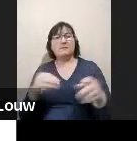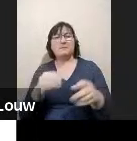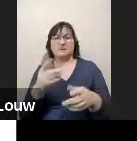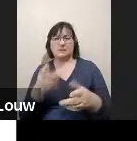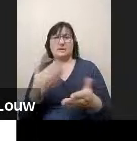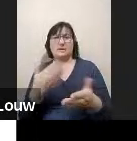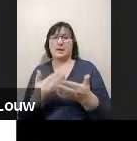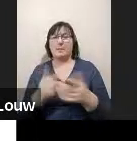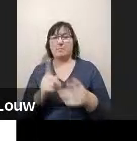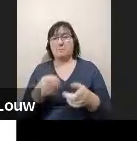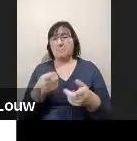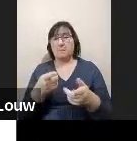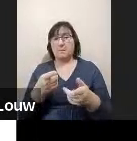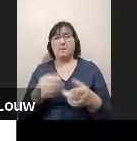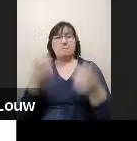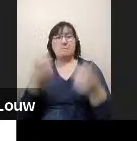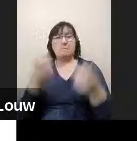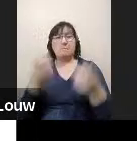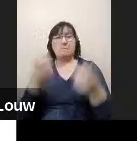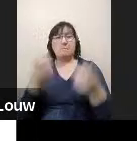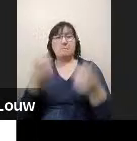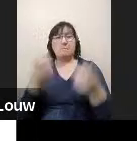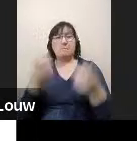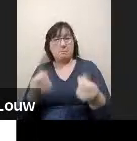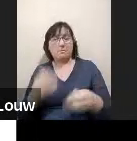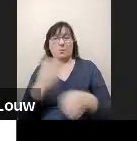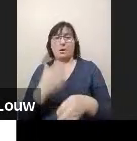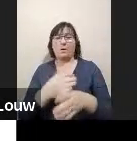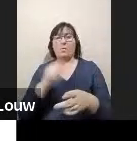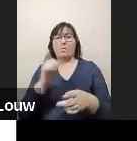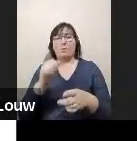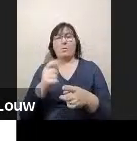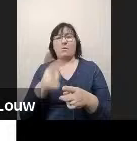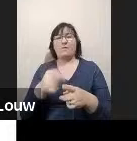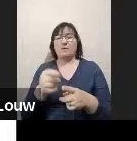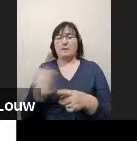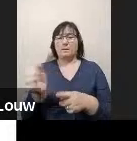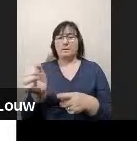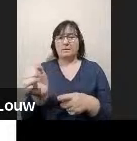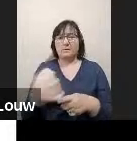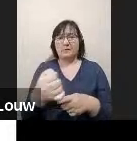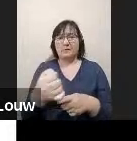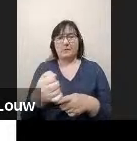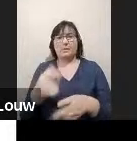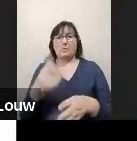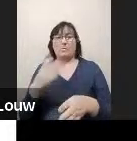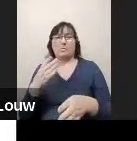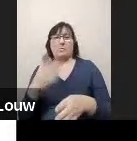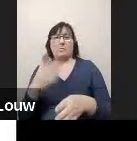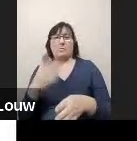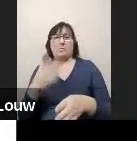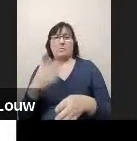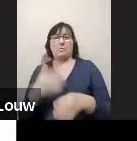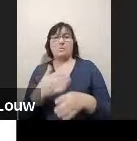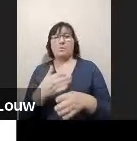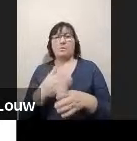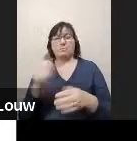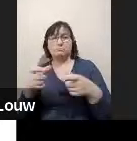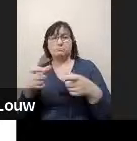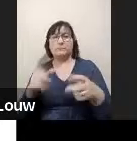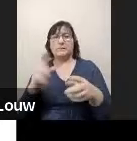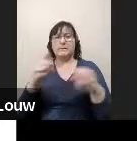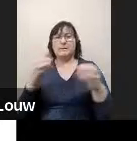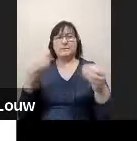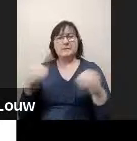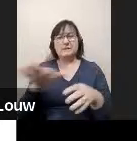treasurer, a curator if they've been appointed for an estate. If you're looking at a partnership, it'll be the main